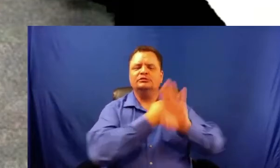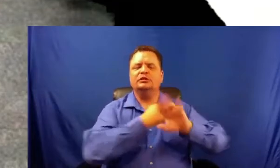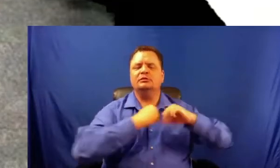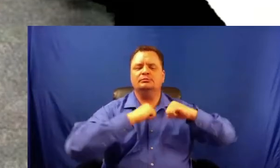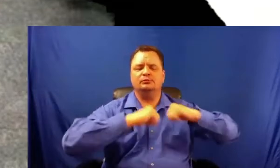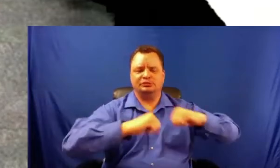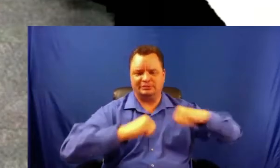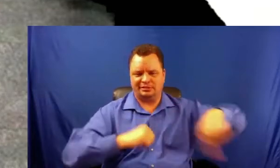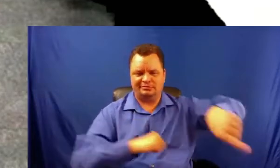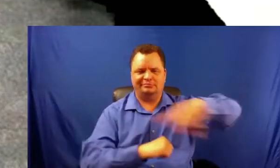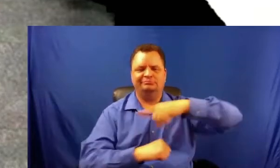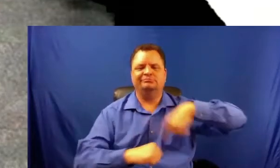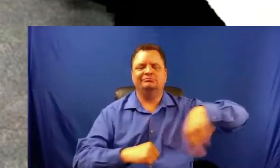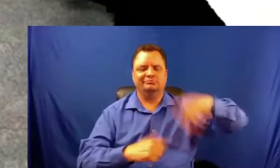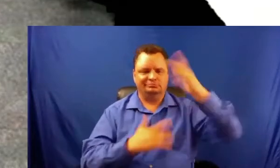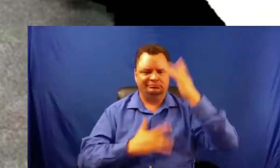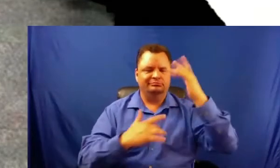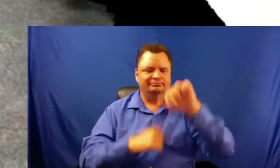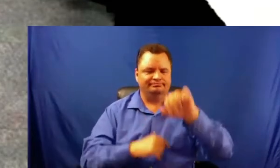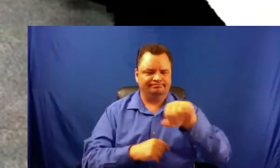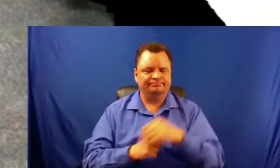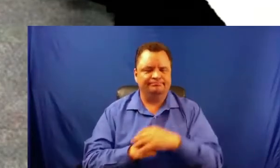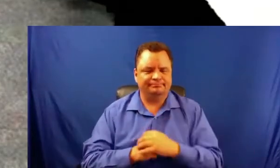Excellent. Yes, yes.